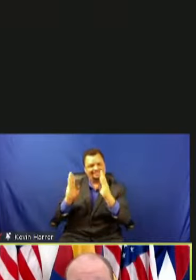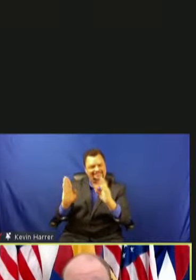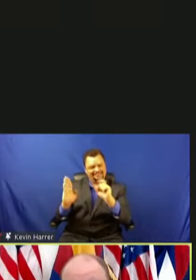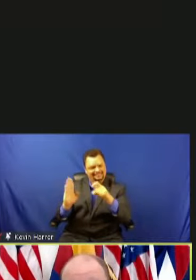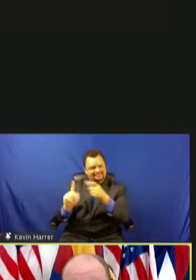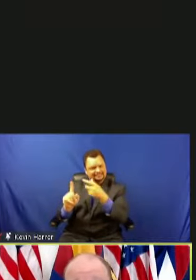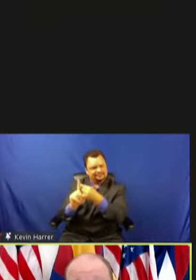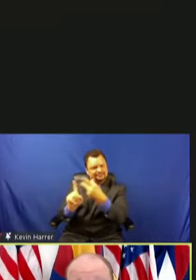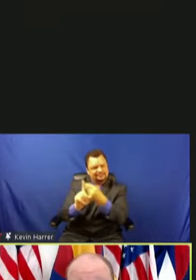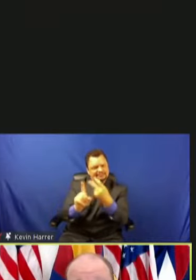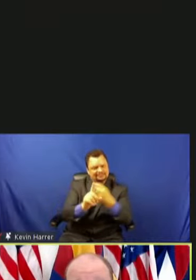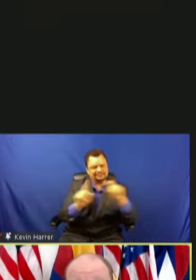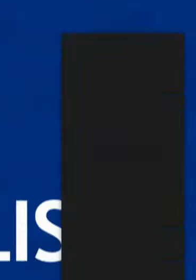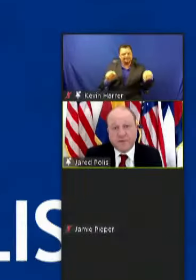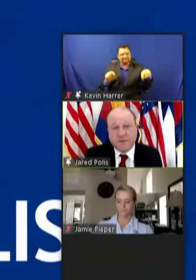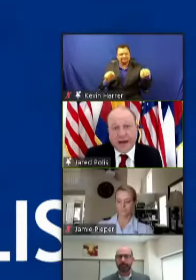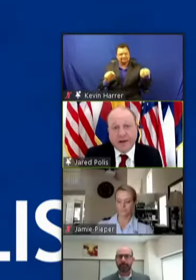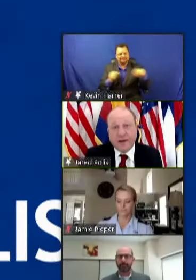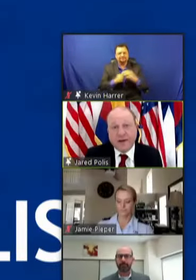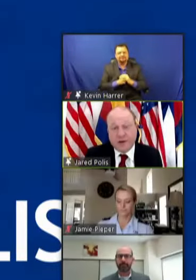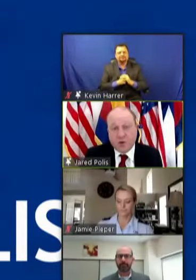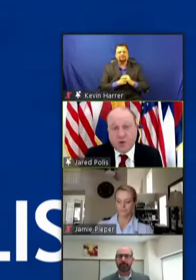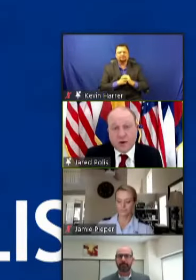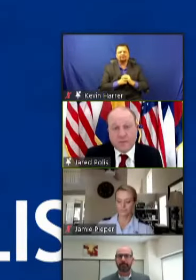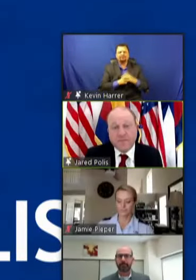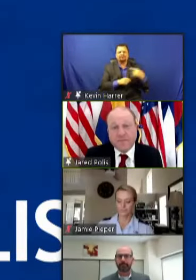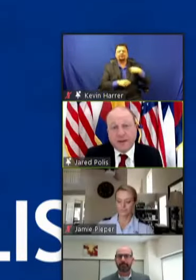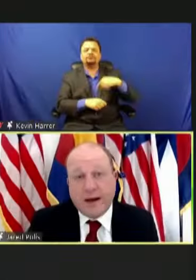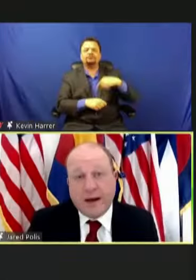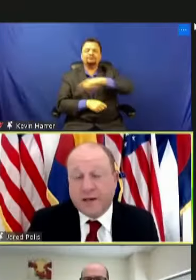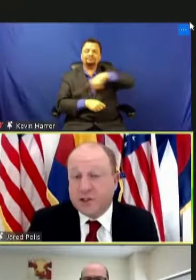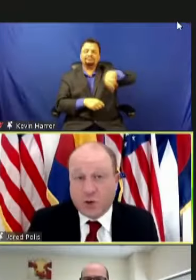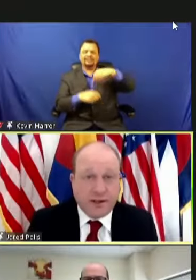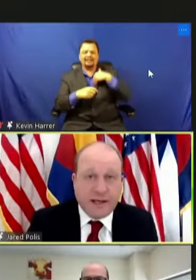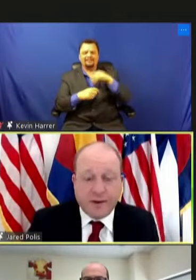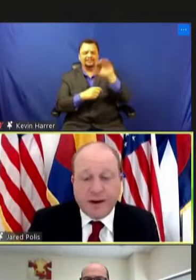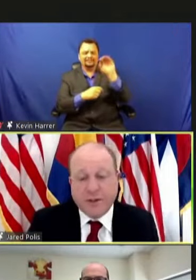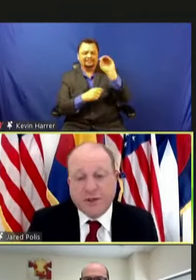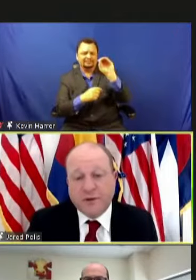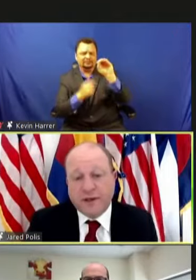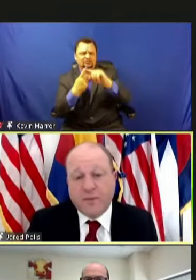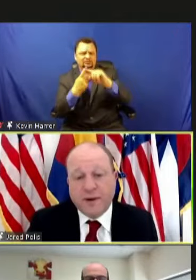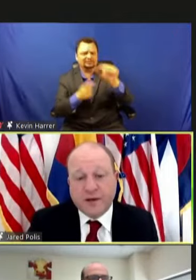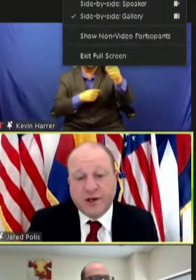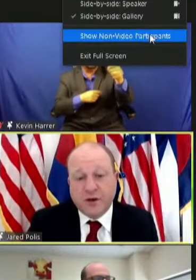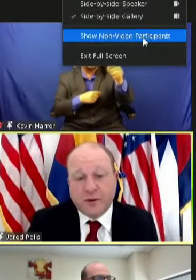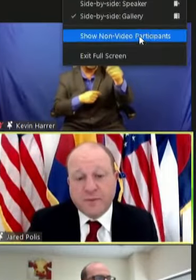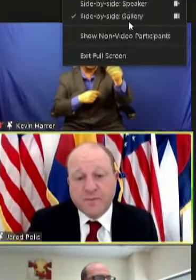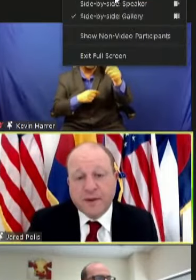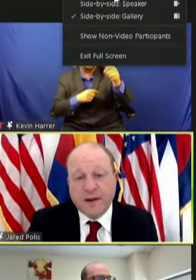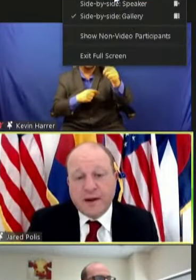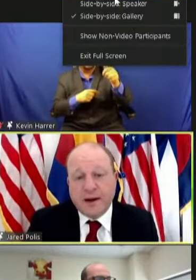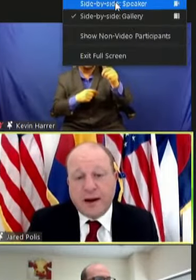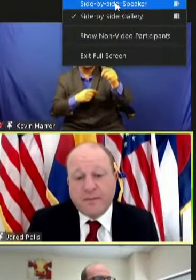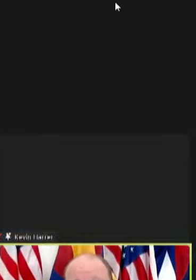to 11-year-olds. We hope that the vaccine will be approved for that cohort shortly. We certainly hope in